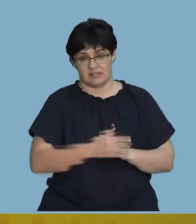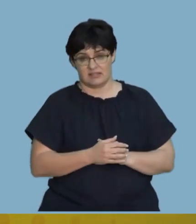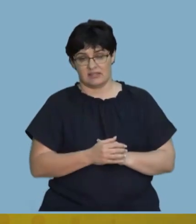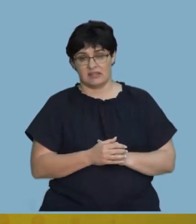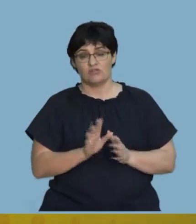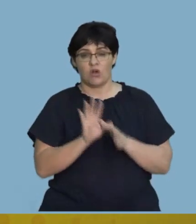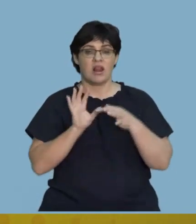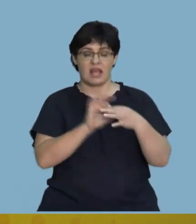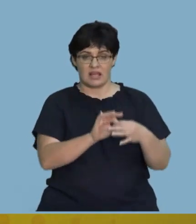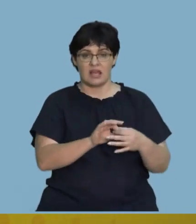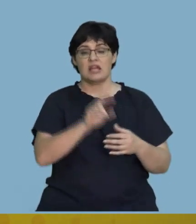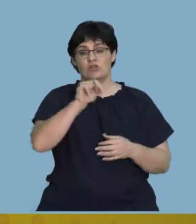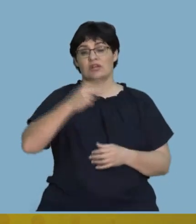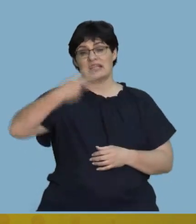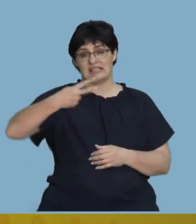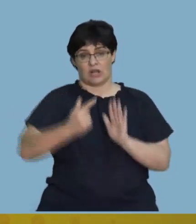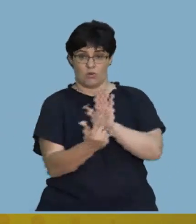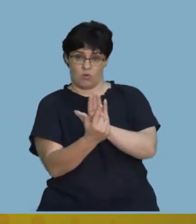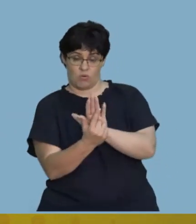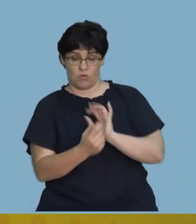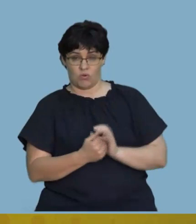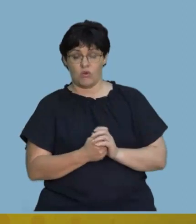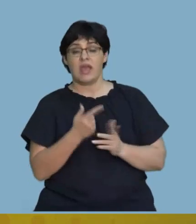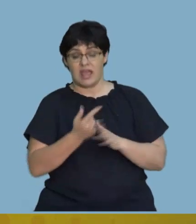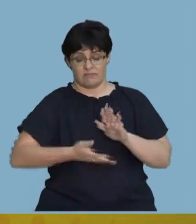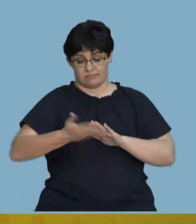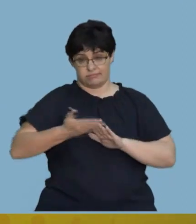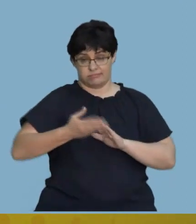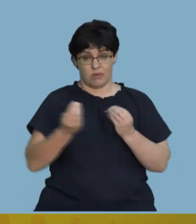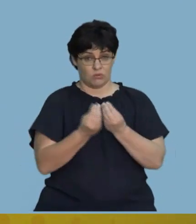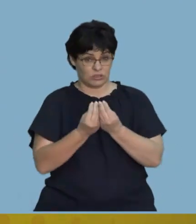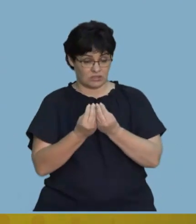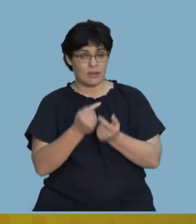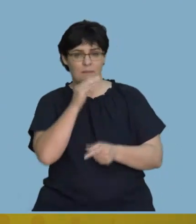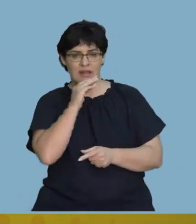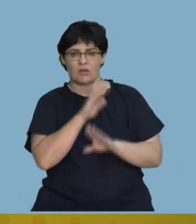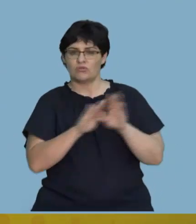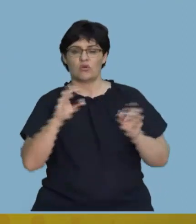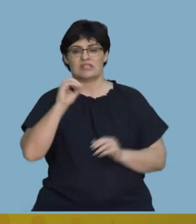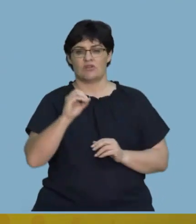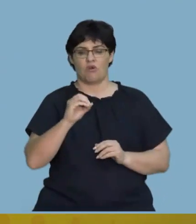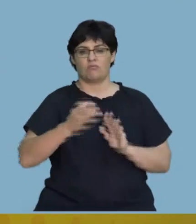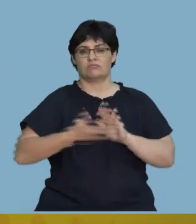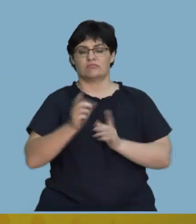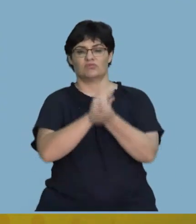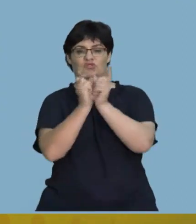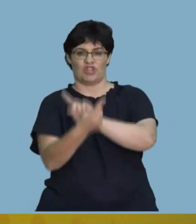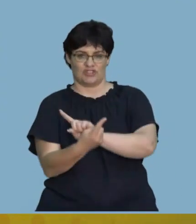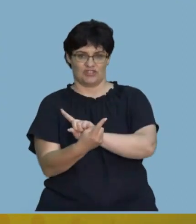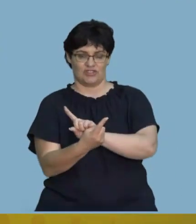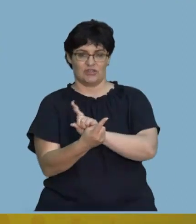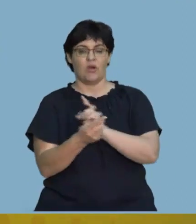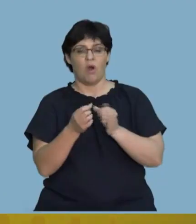we're linking this to Newton's second law. So if an object is accelerating, it means there's a non-zero rate of change